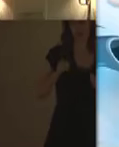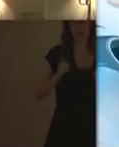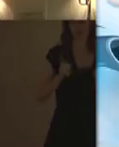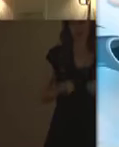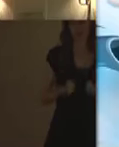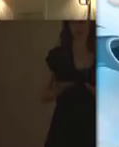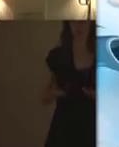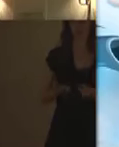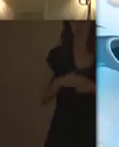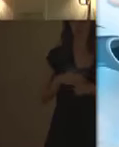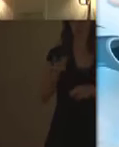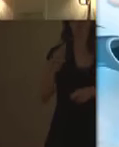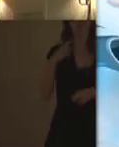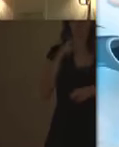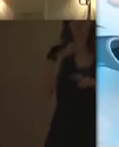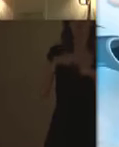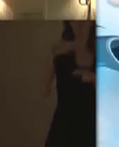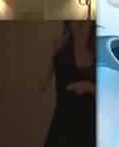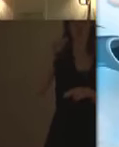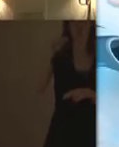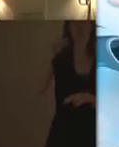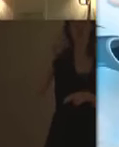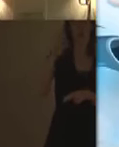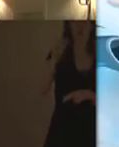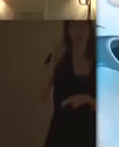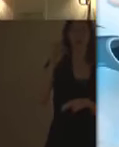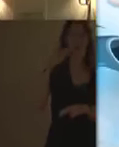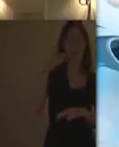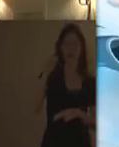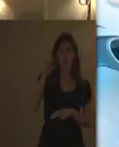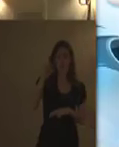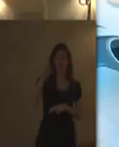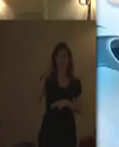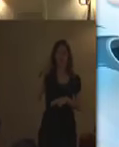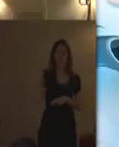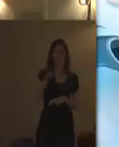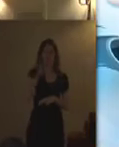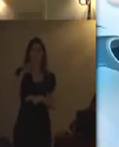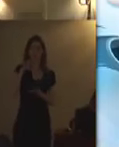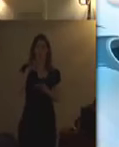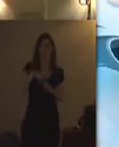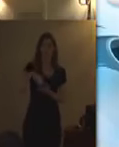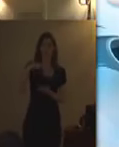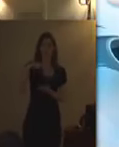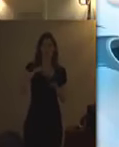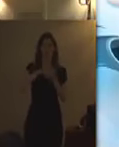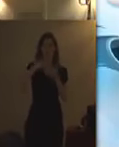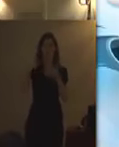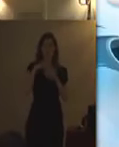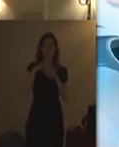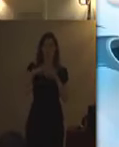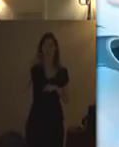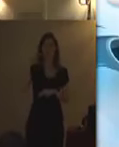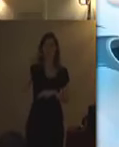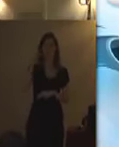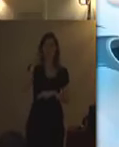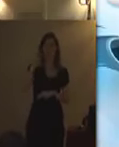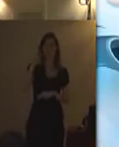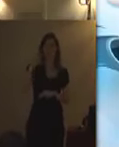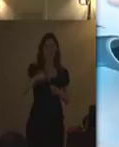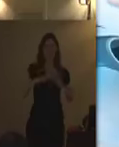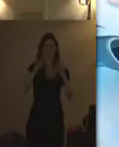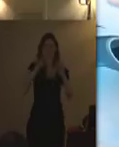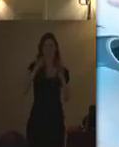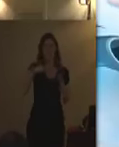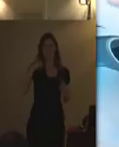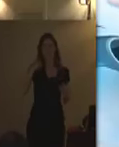get going for this half minute. As Miguel Ángel said, my name is Vanesa Lobato. I come from CTIC, it's a